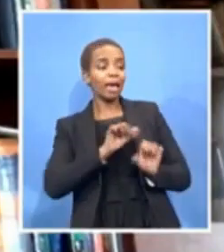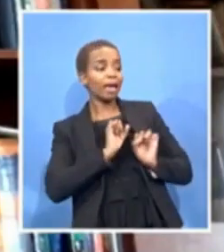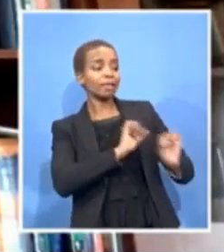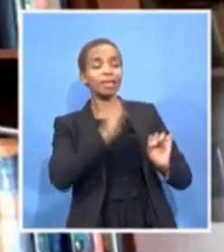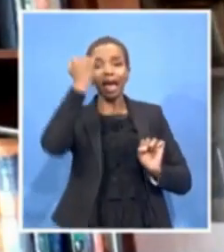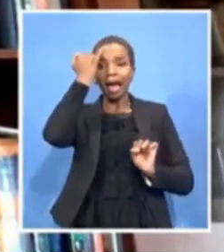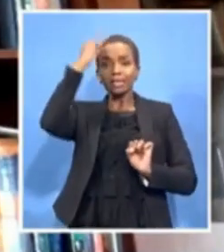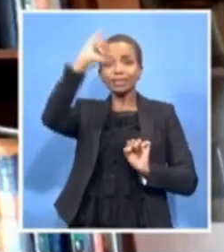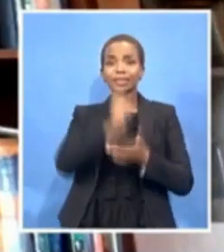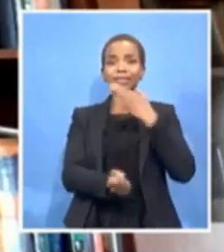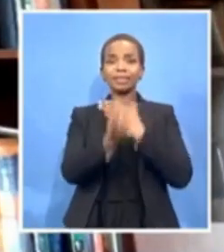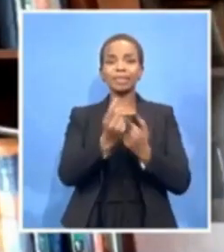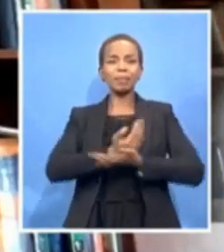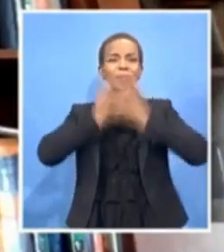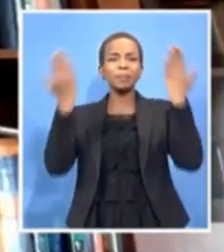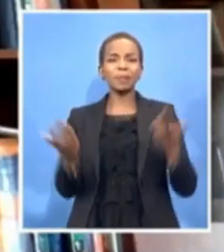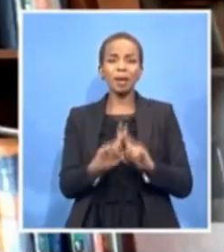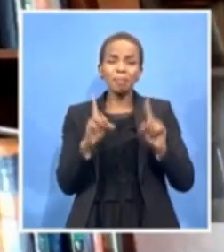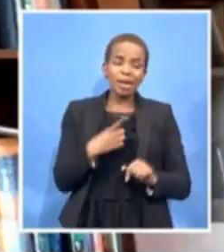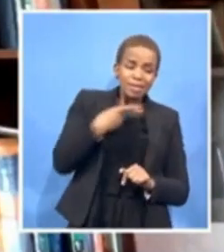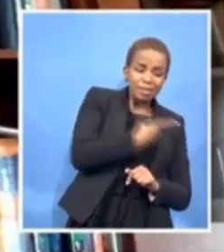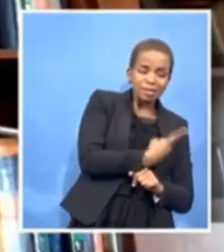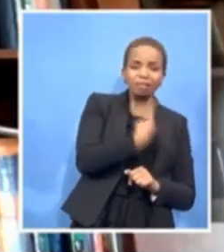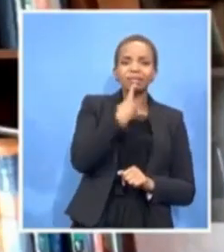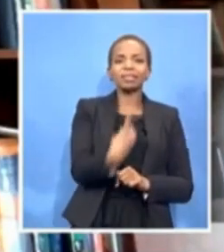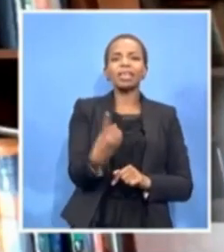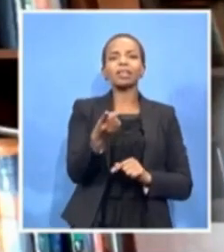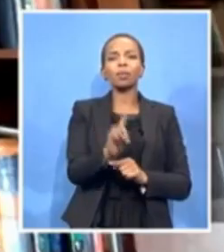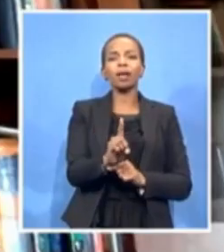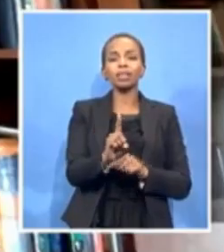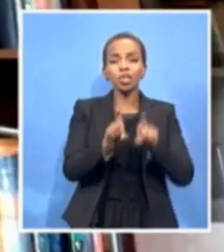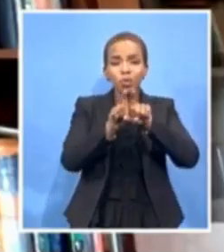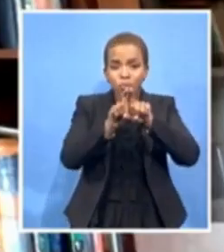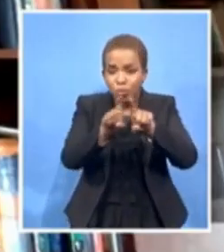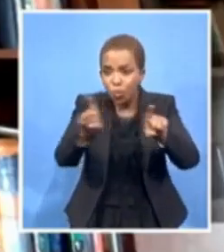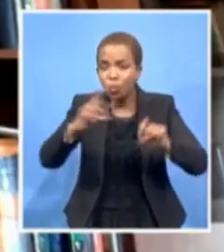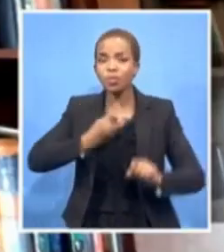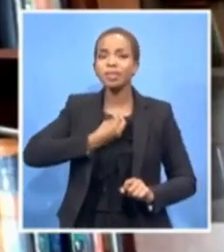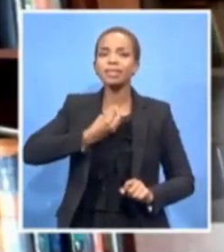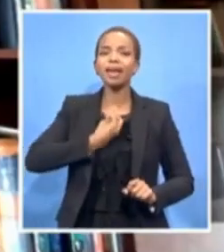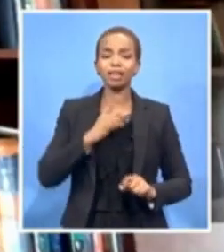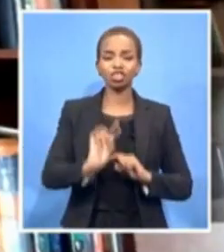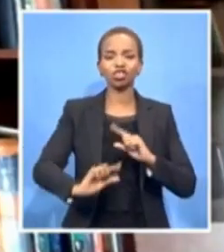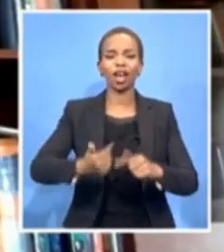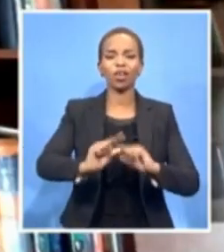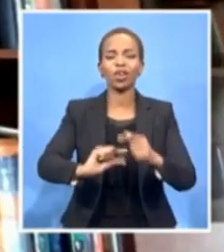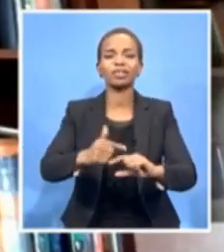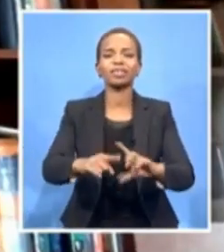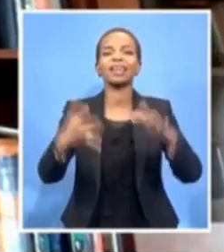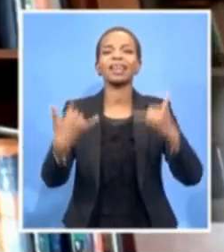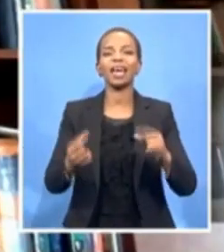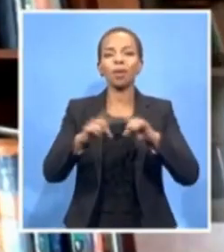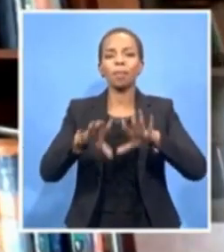telling us that you, the younger generation, must now take the baton. And this brings me